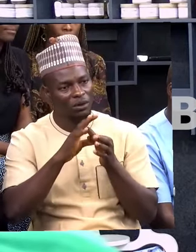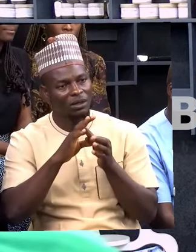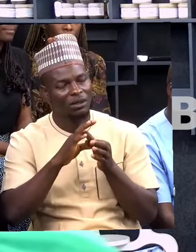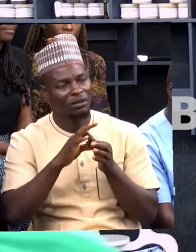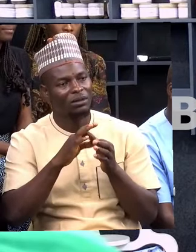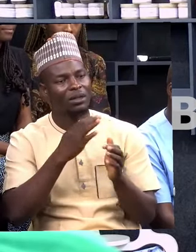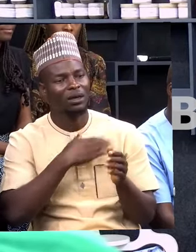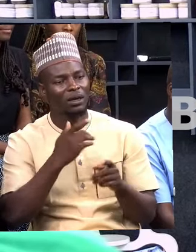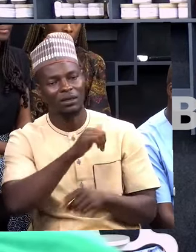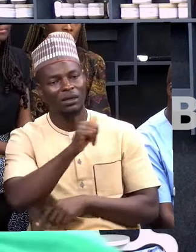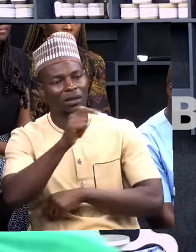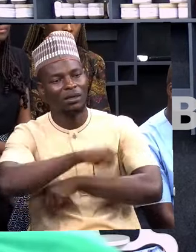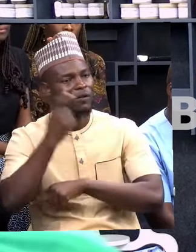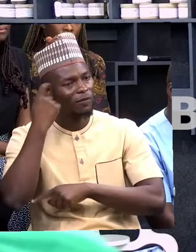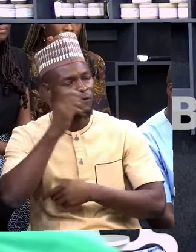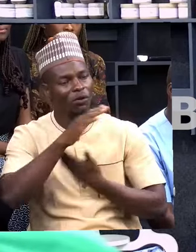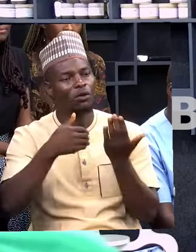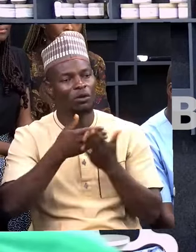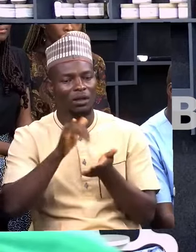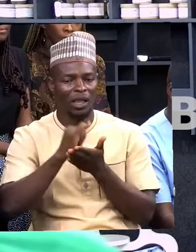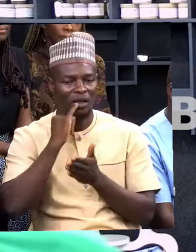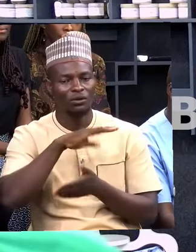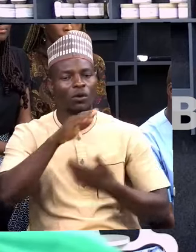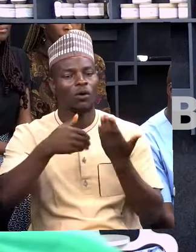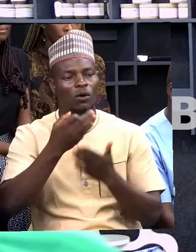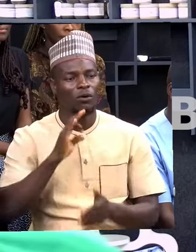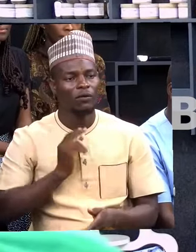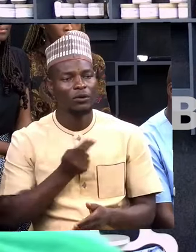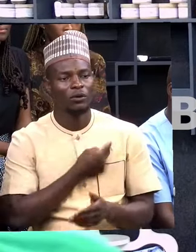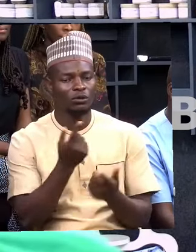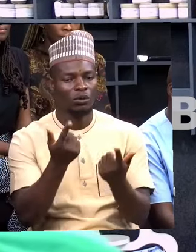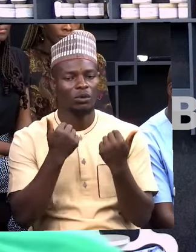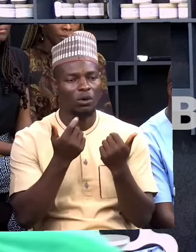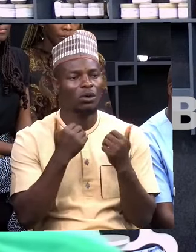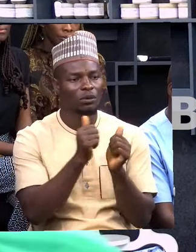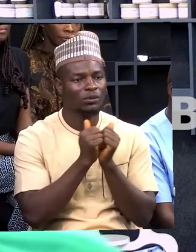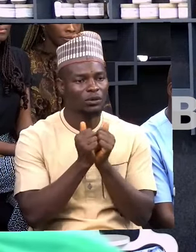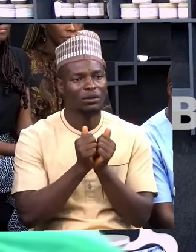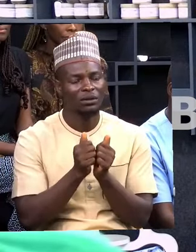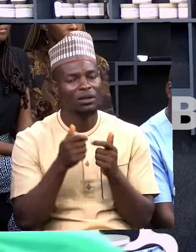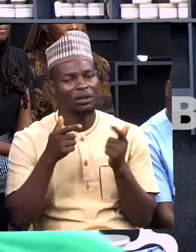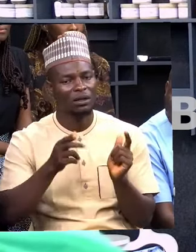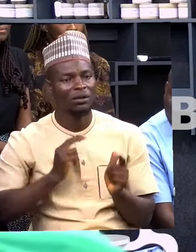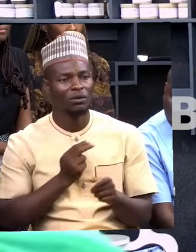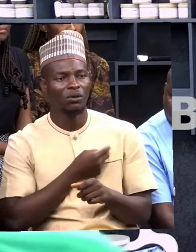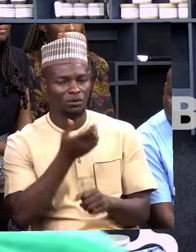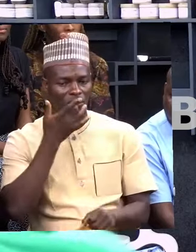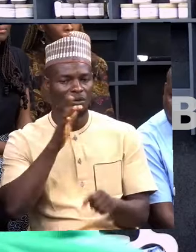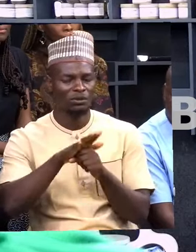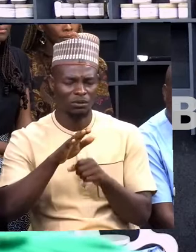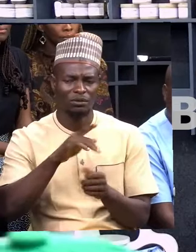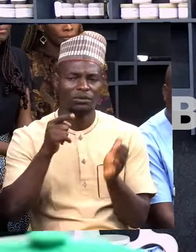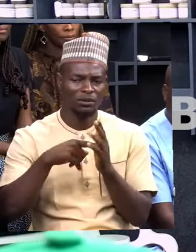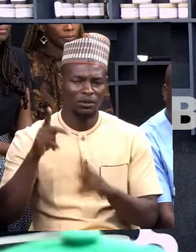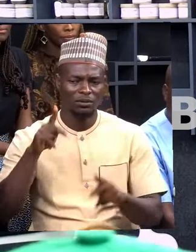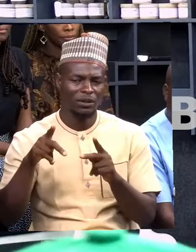one thing, and that is all of us go come together. Make we make sure say these people, where we our brother and sister,